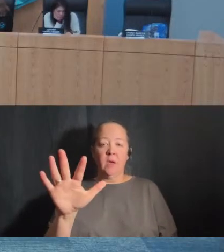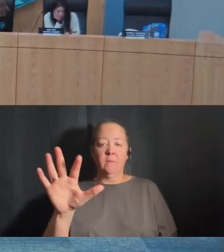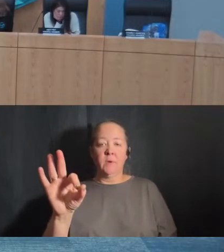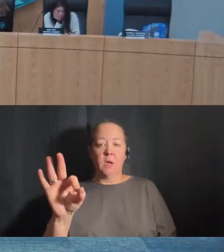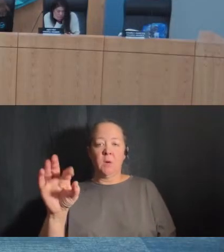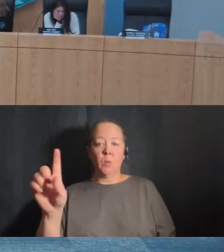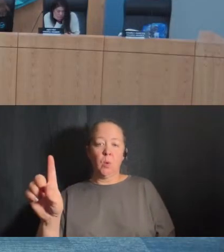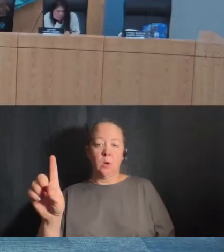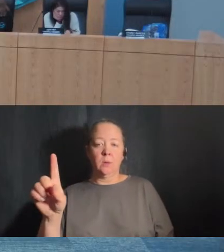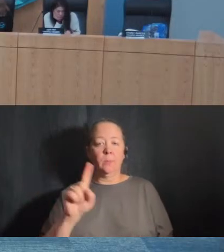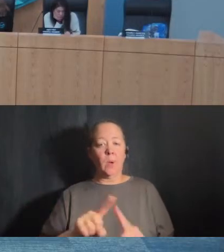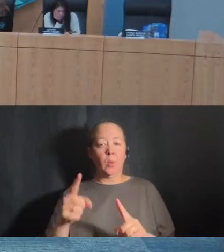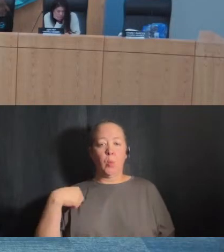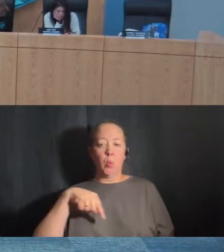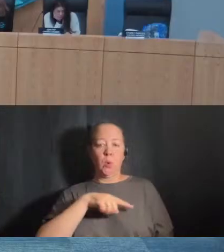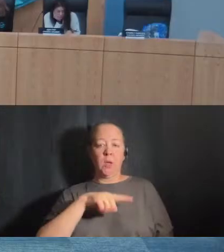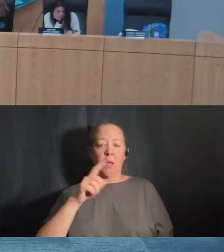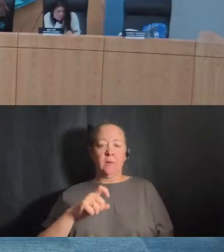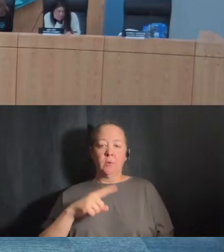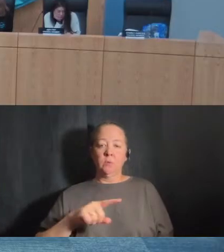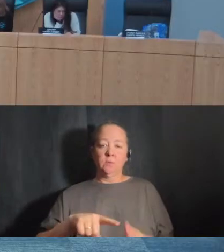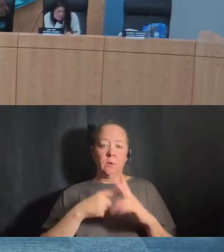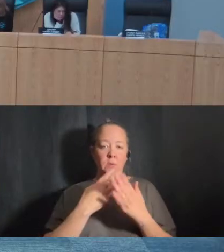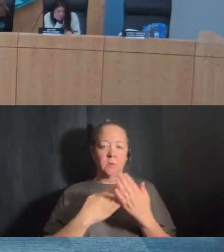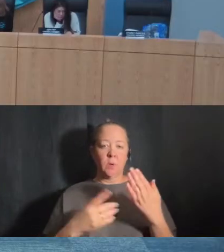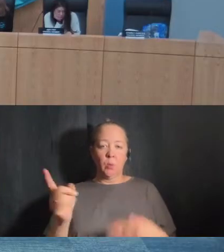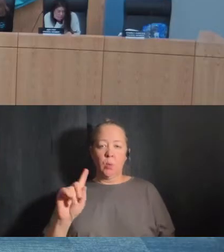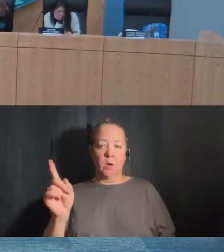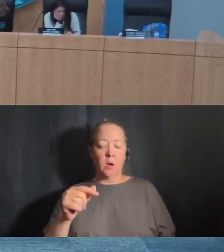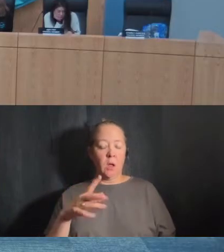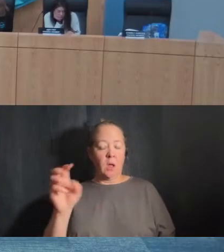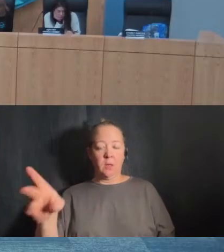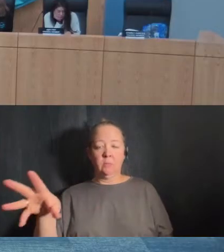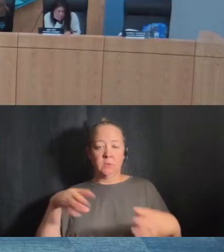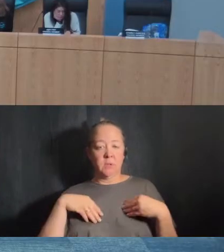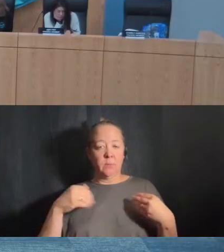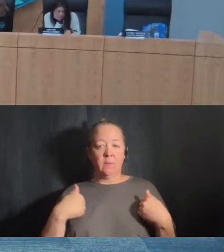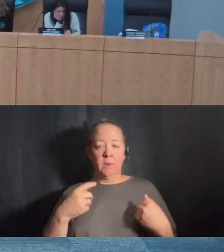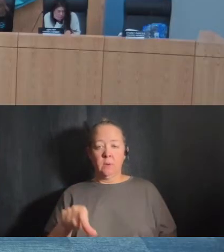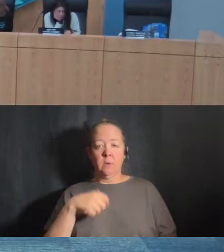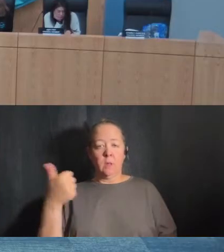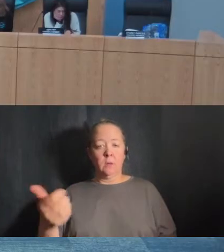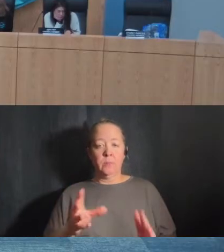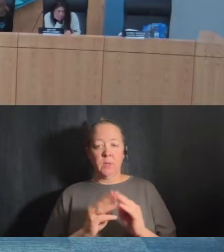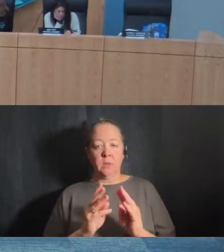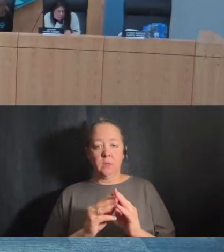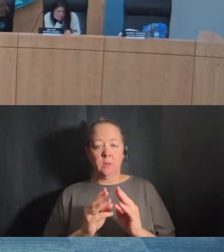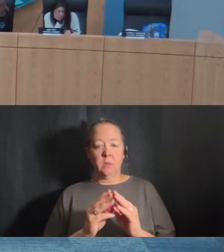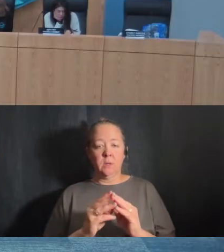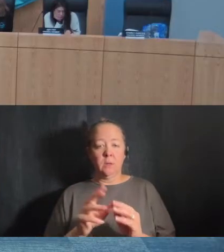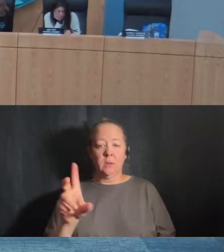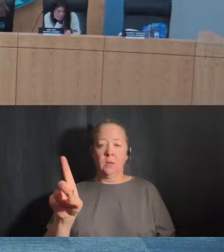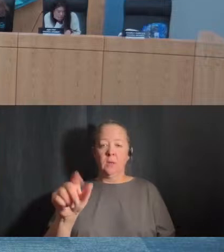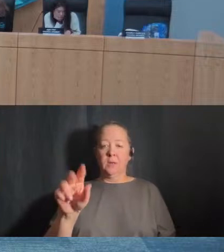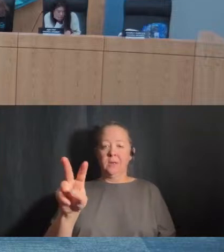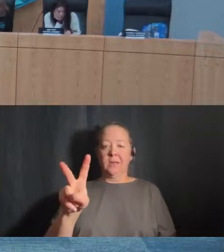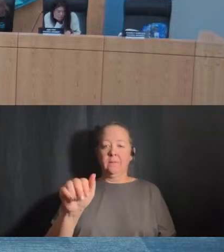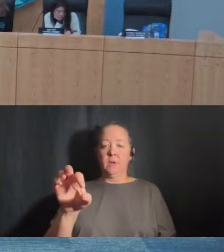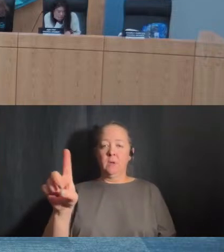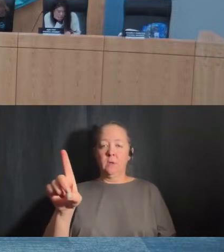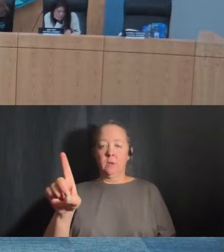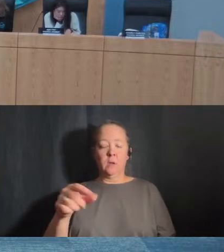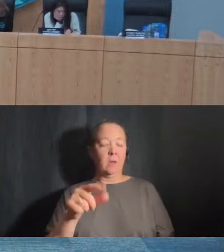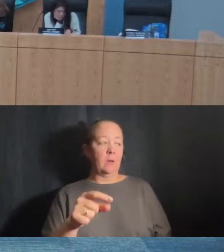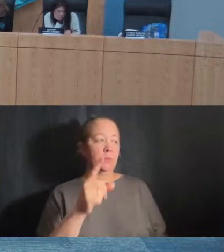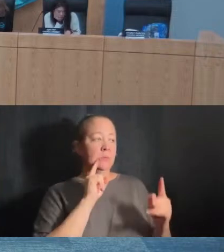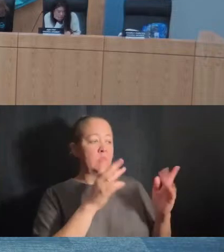I'm fine having another meeting. David, go ahead. I was going to say that I personally think that